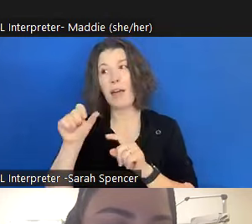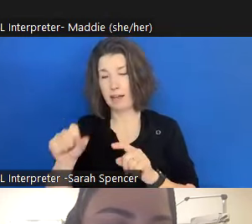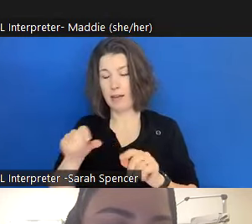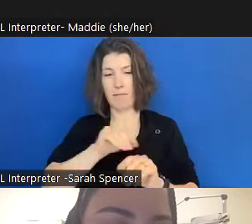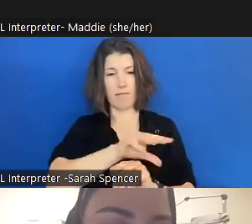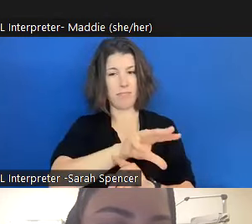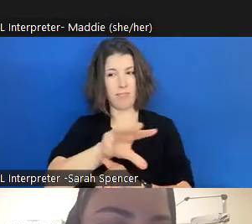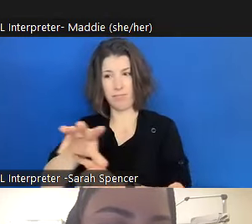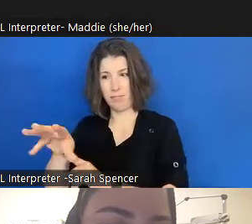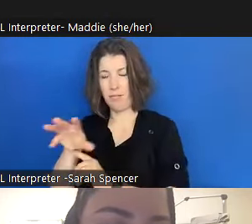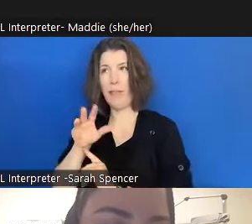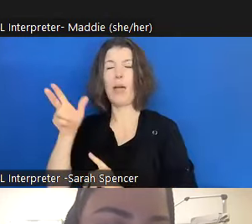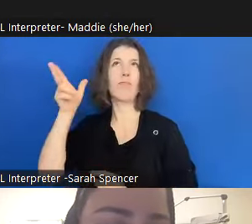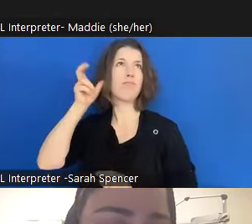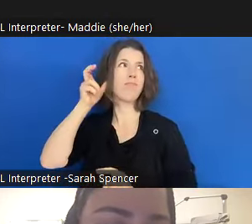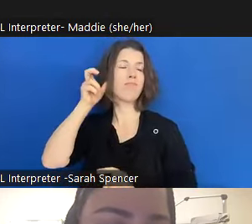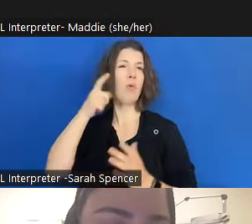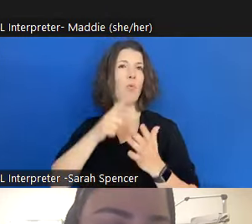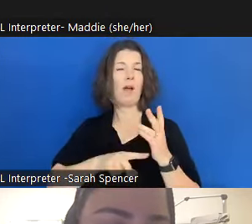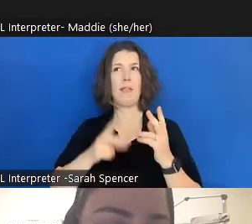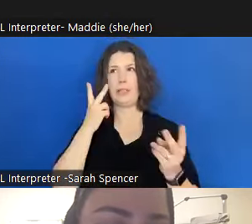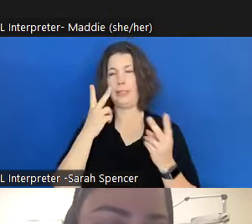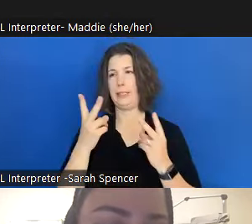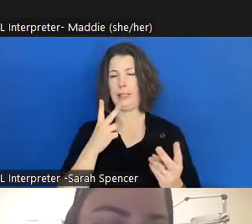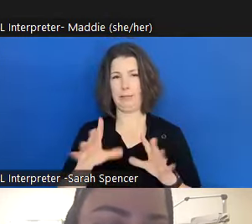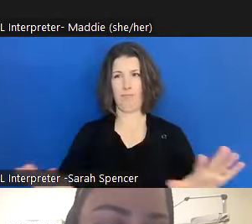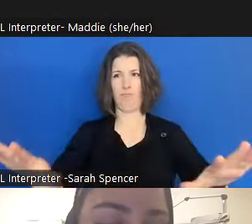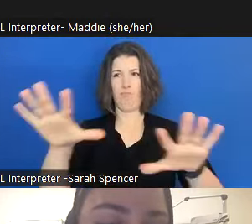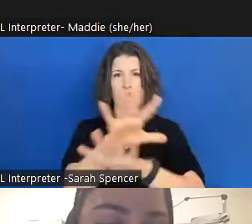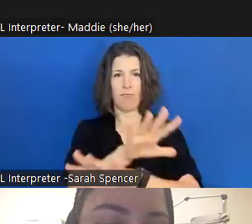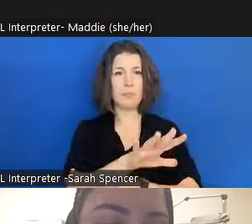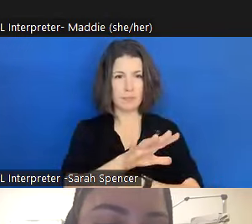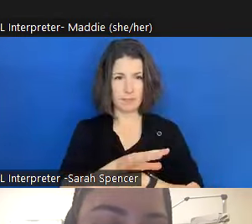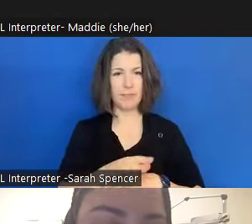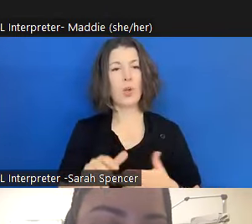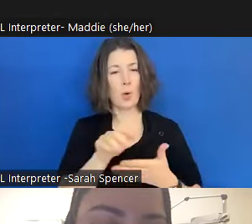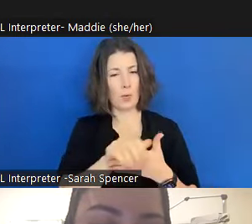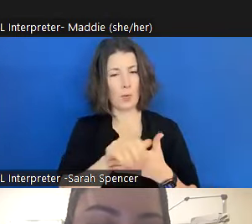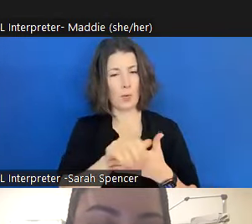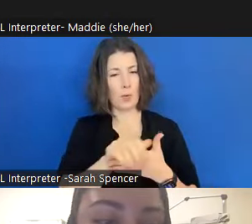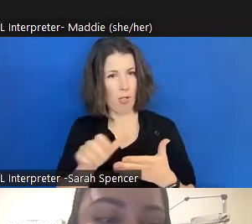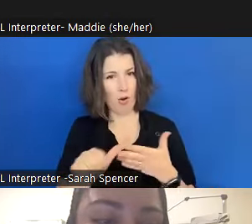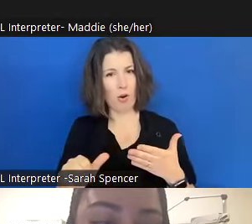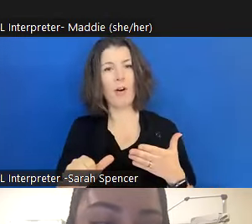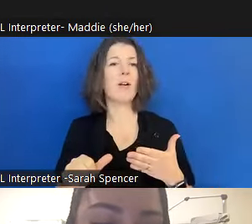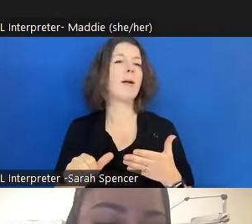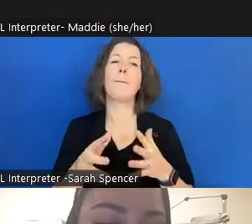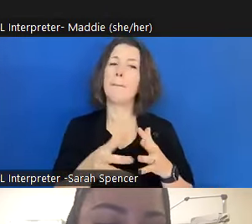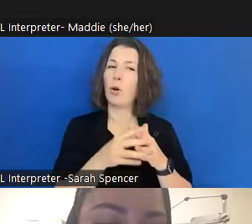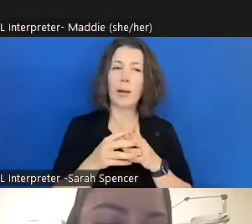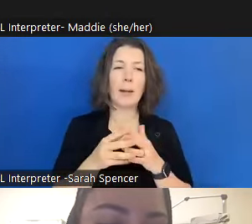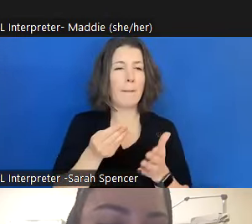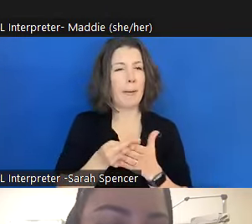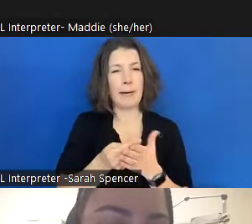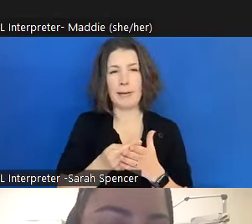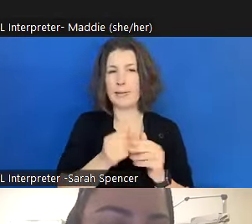And here is a currency identifier. American money is not very visually